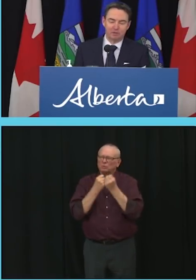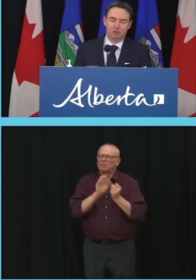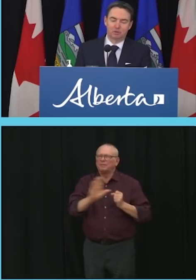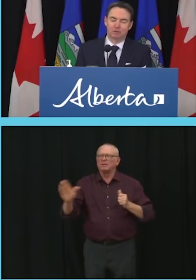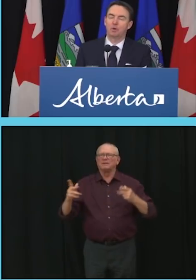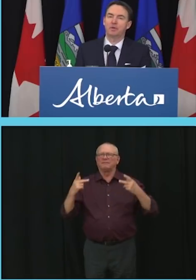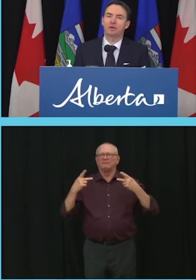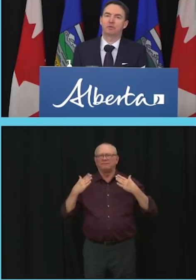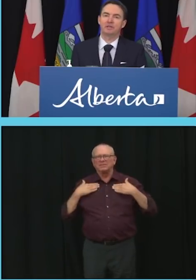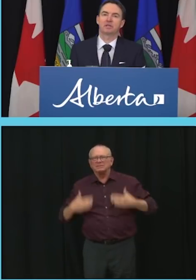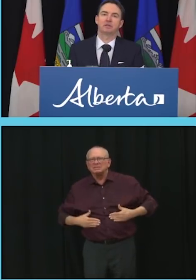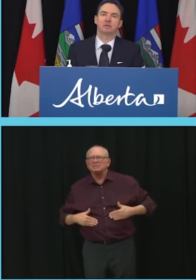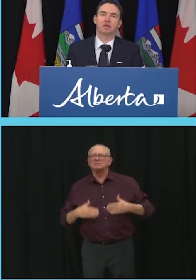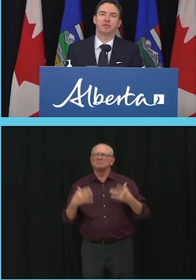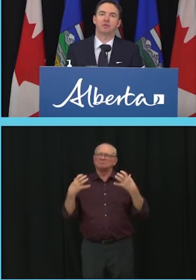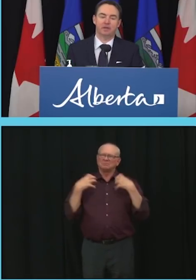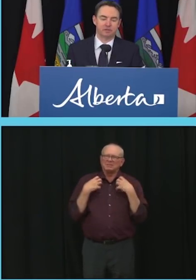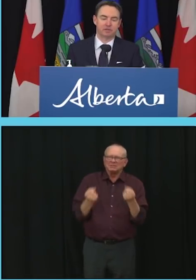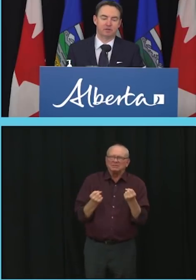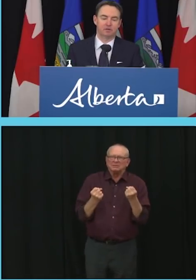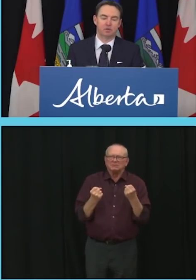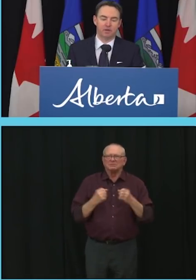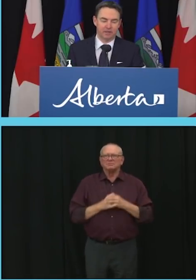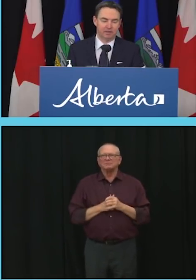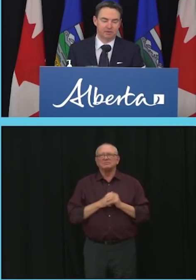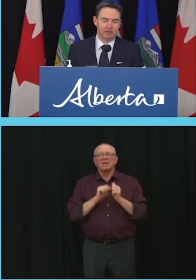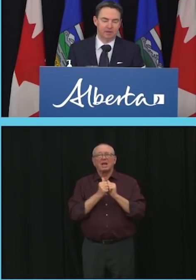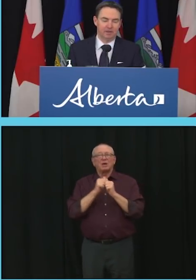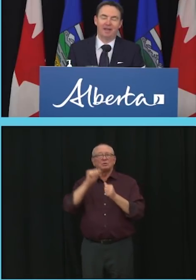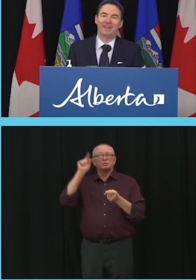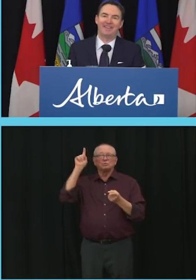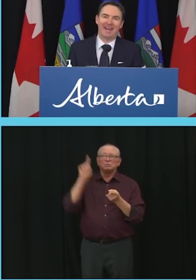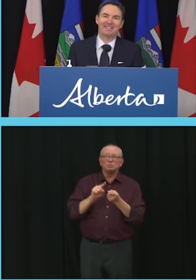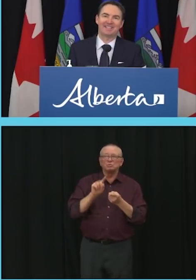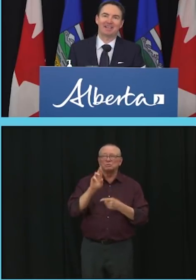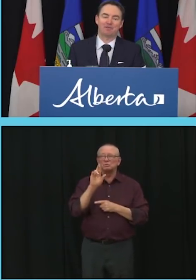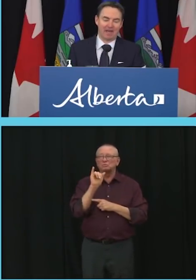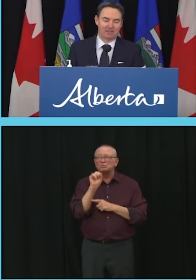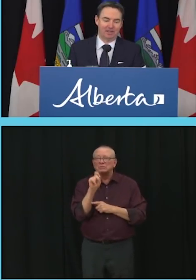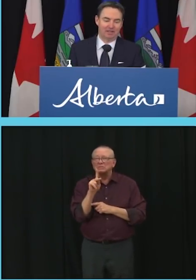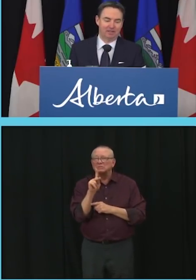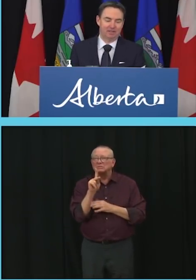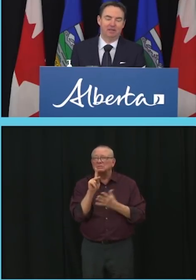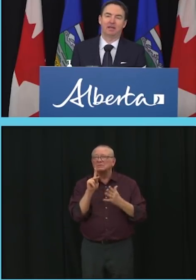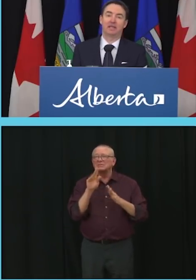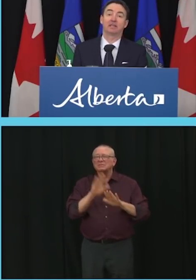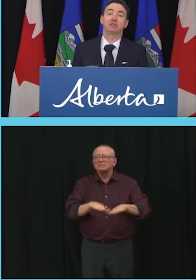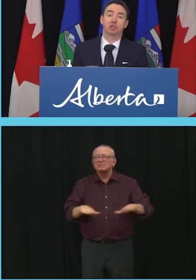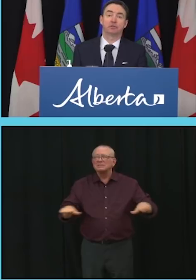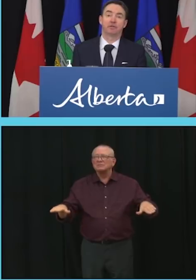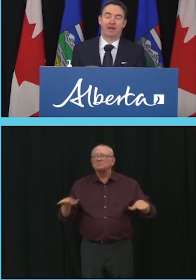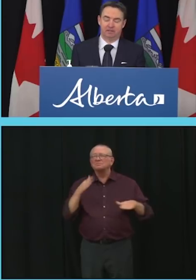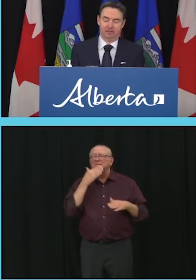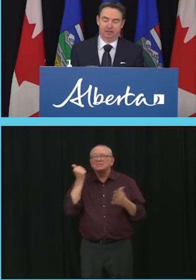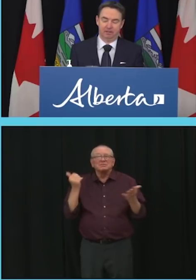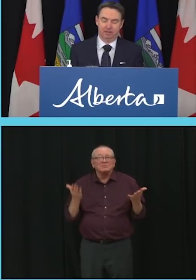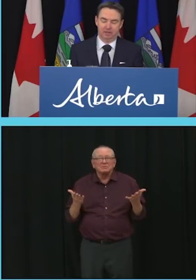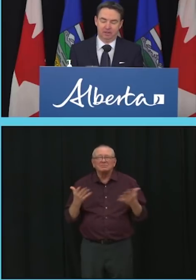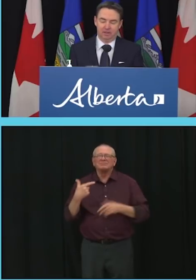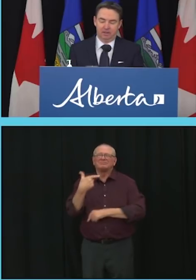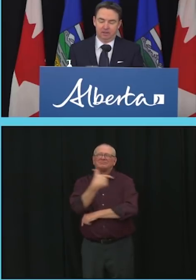everyone can do to lower their risk and the risk to their kids, and that's to get vaccinated and get their children